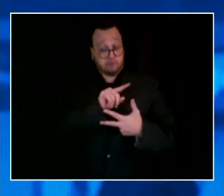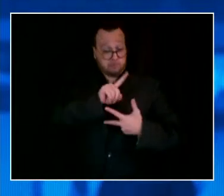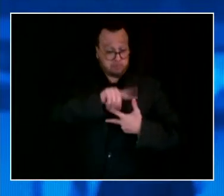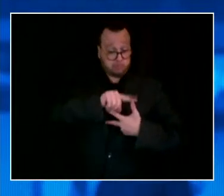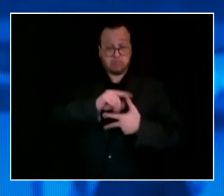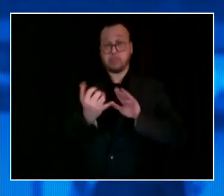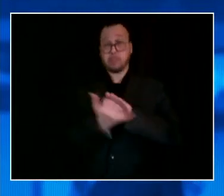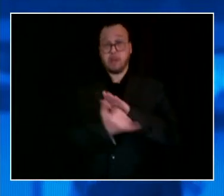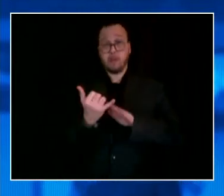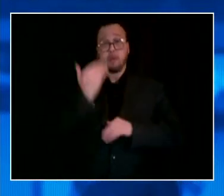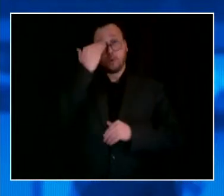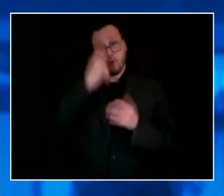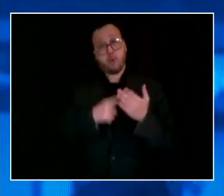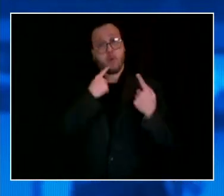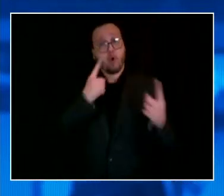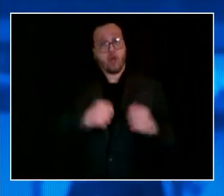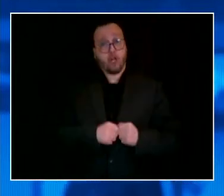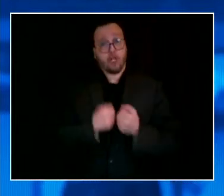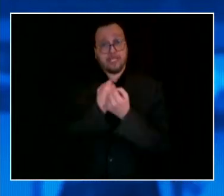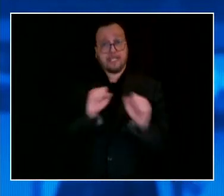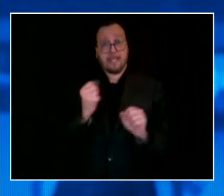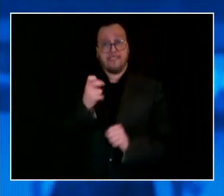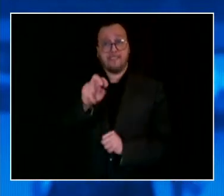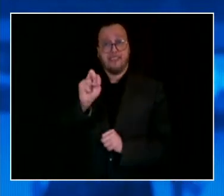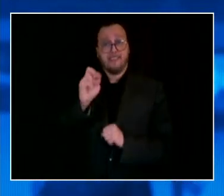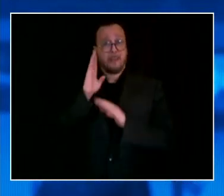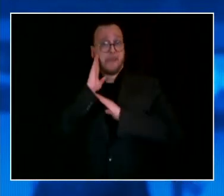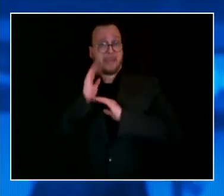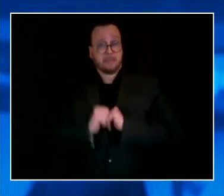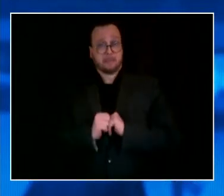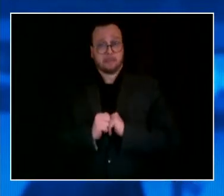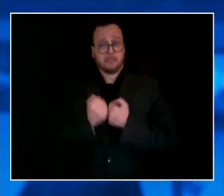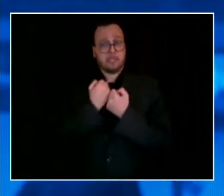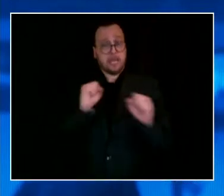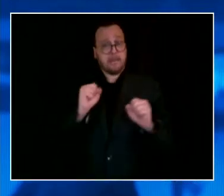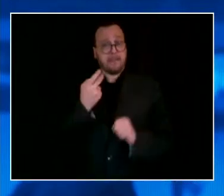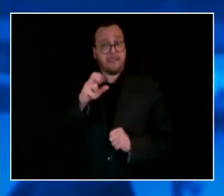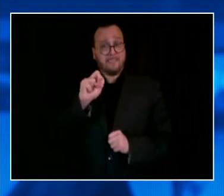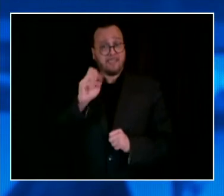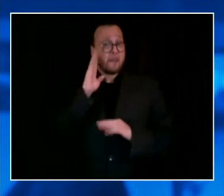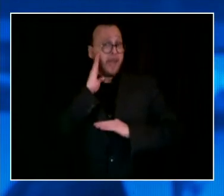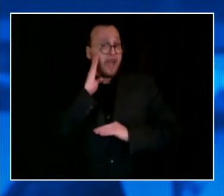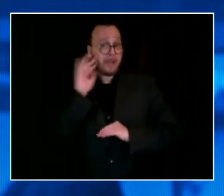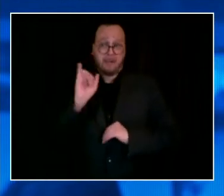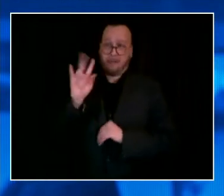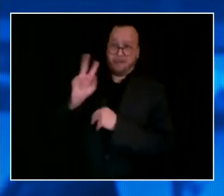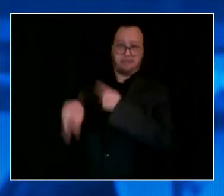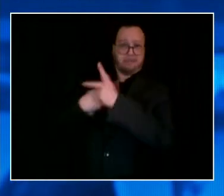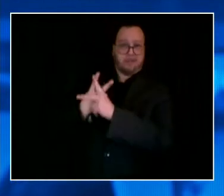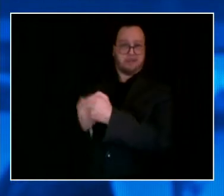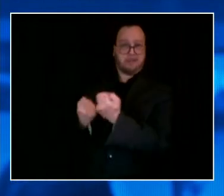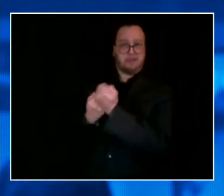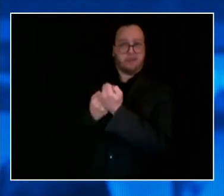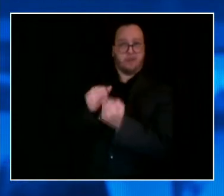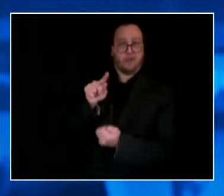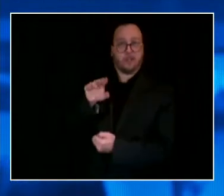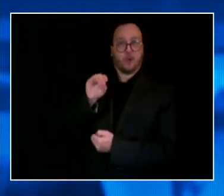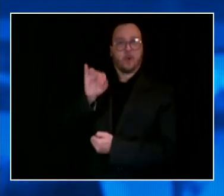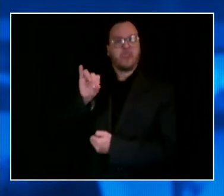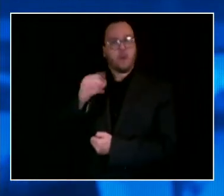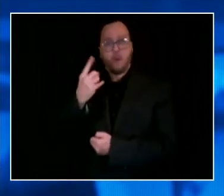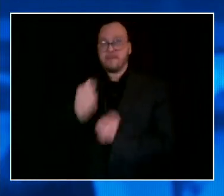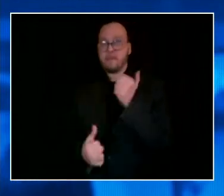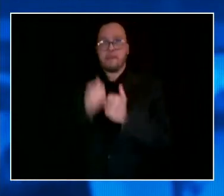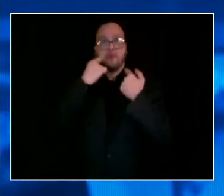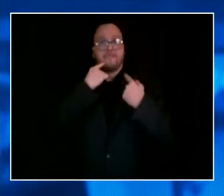works: safe haven beds. Safe haven beds, like the kind that supported Antonio, are one of the most effective tools we have